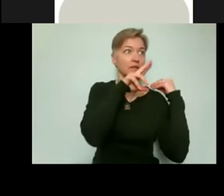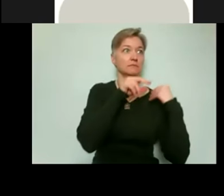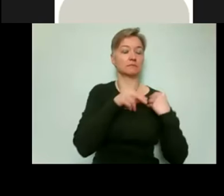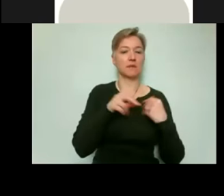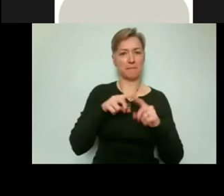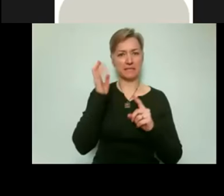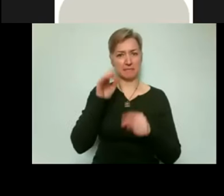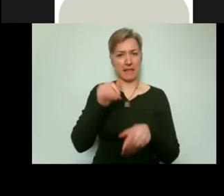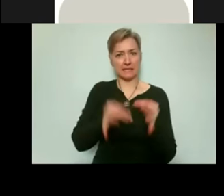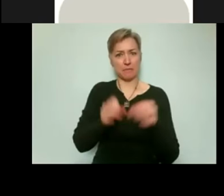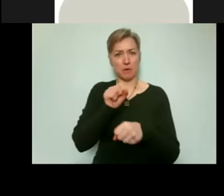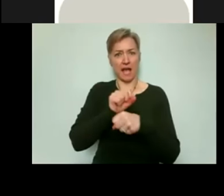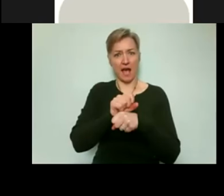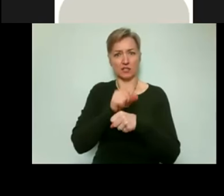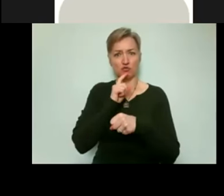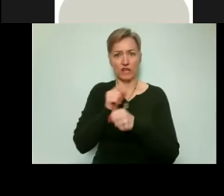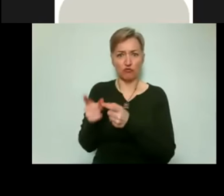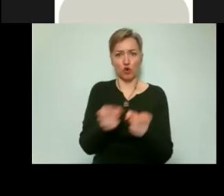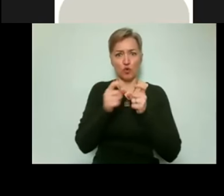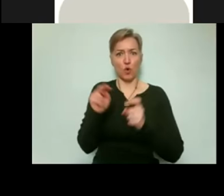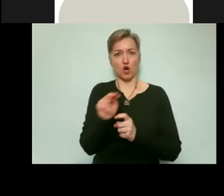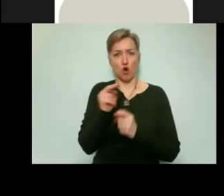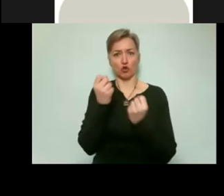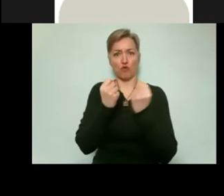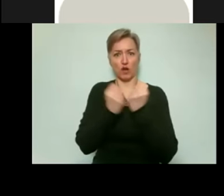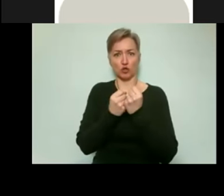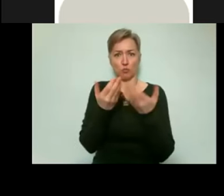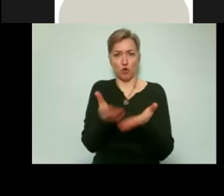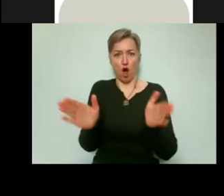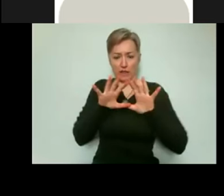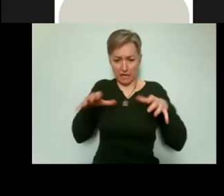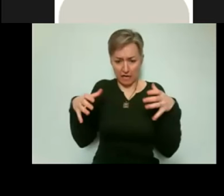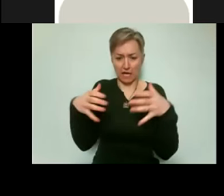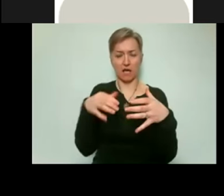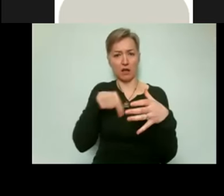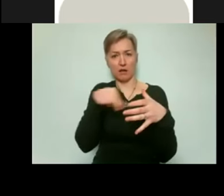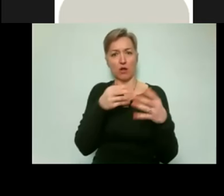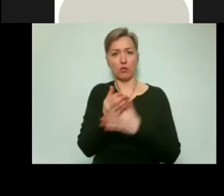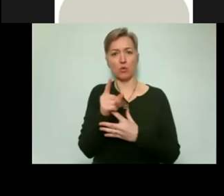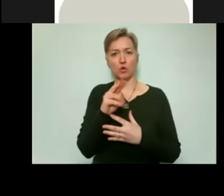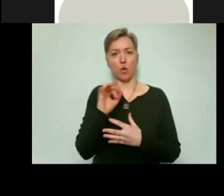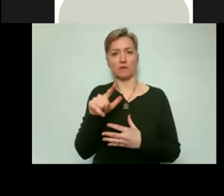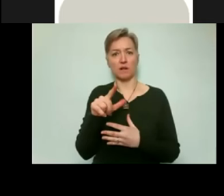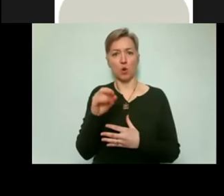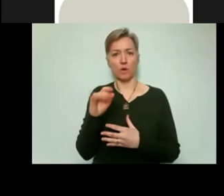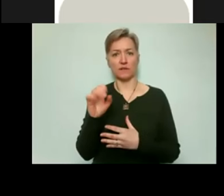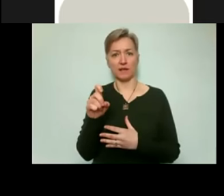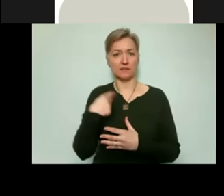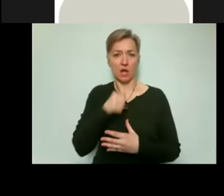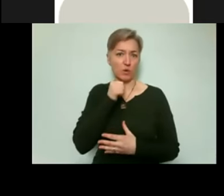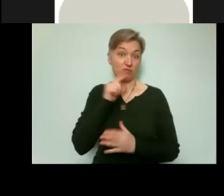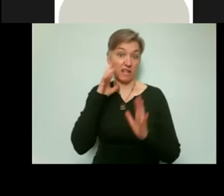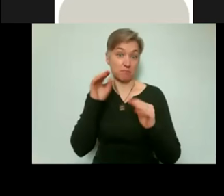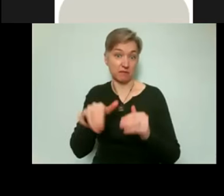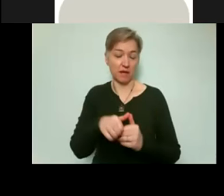relatively simple task was recruiting neural structures very broadly across the dorsal cortex. That wasn't something we necessarily expected. The